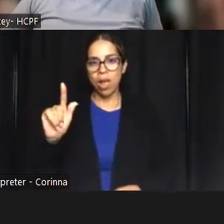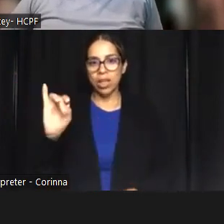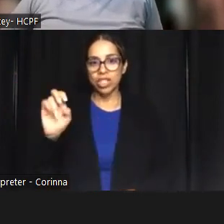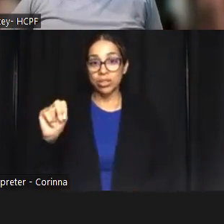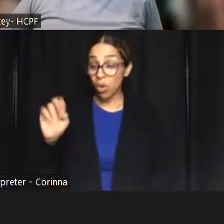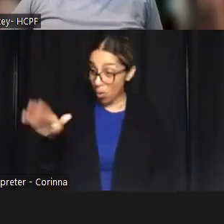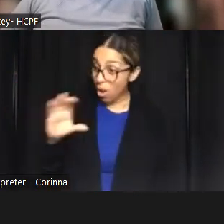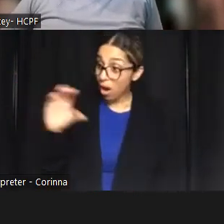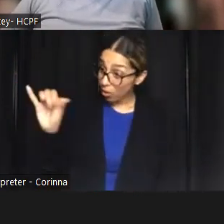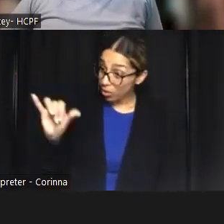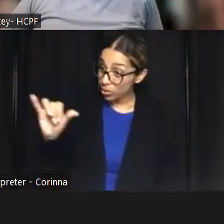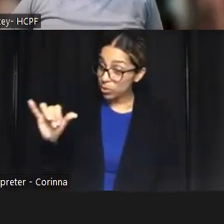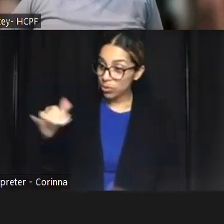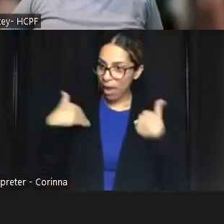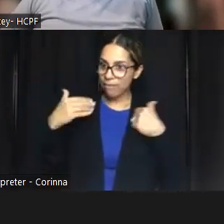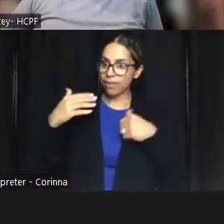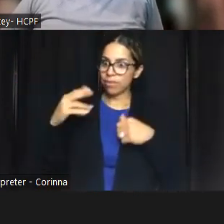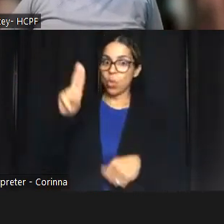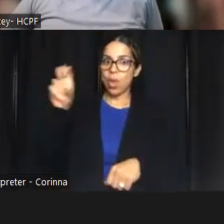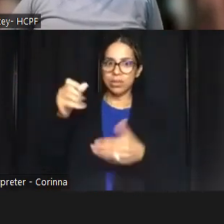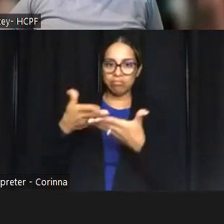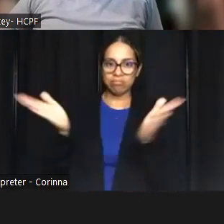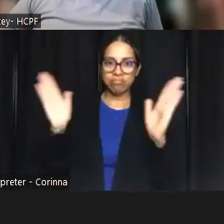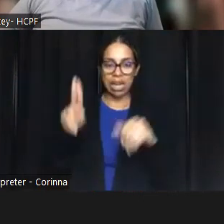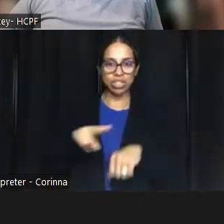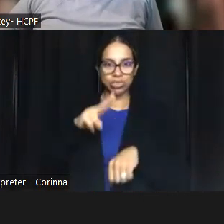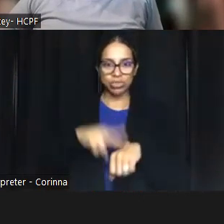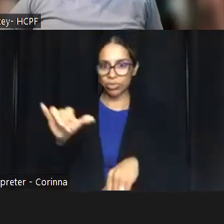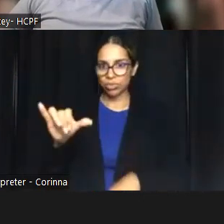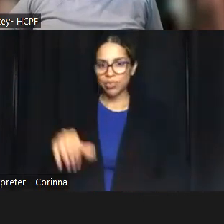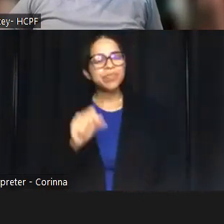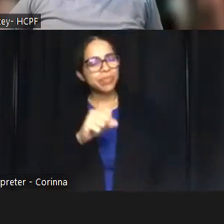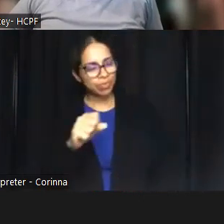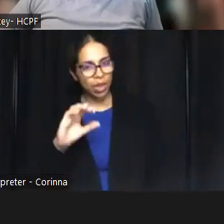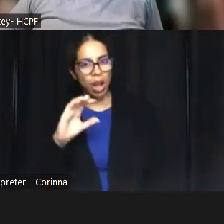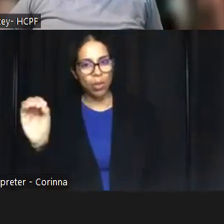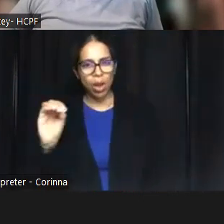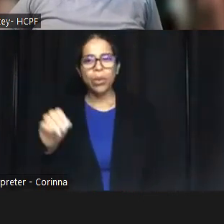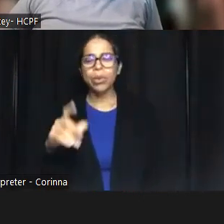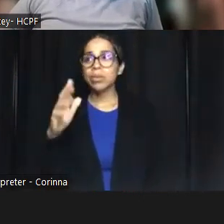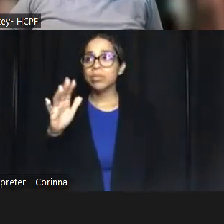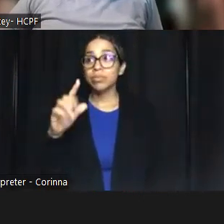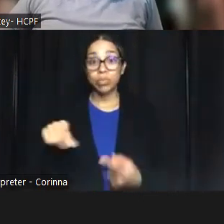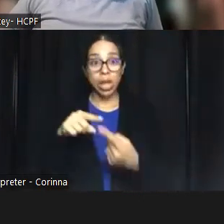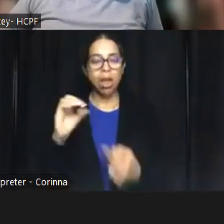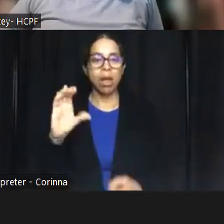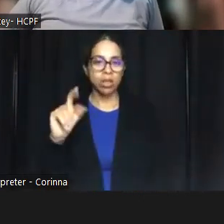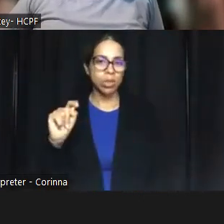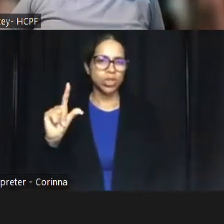no, this is a Colorado one. And like I said, it's October 20th. I sent the information to